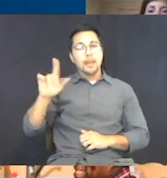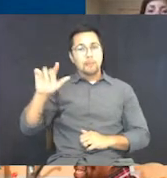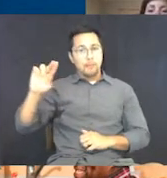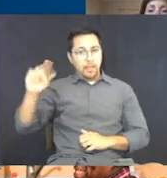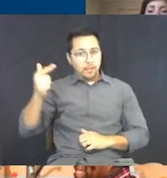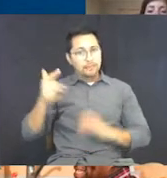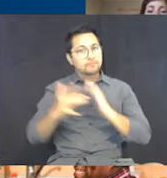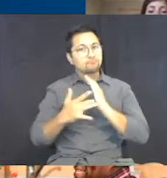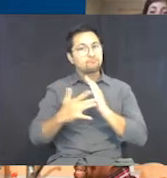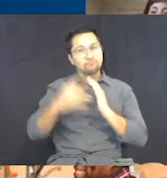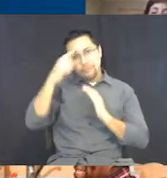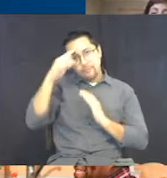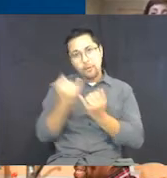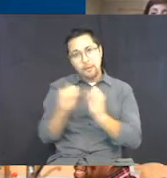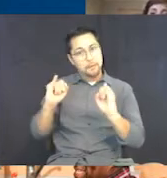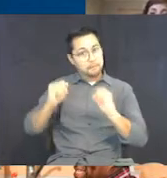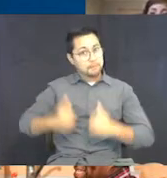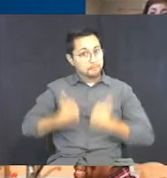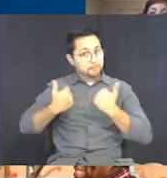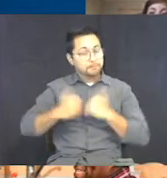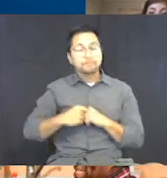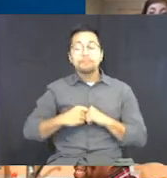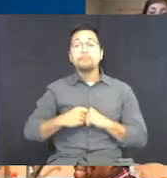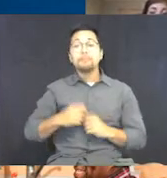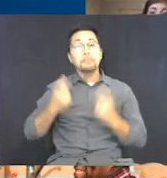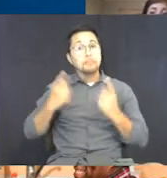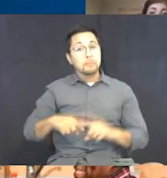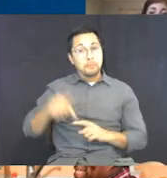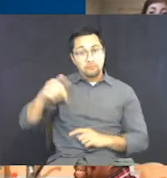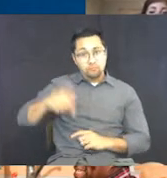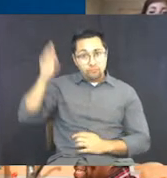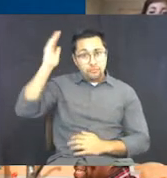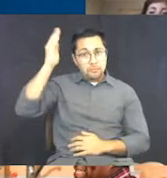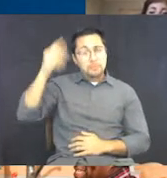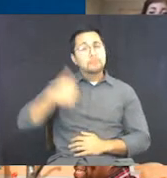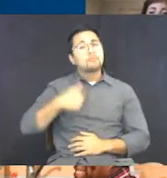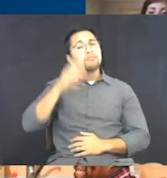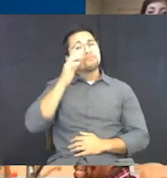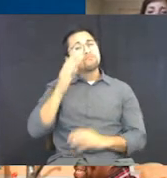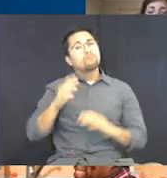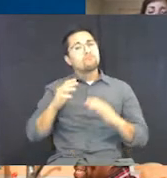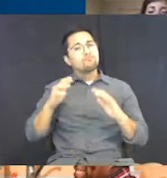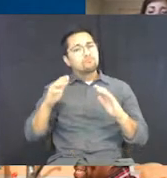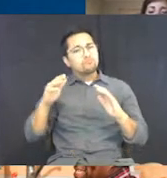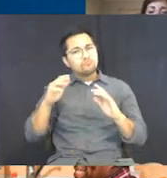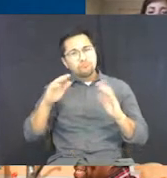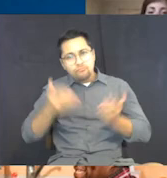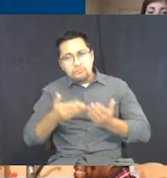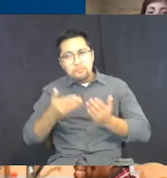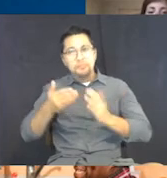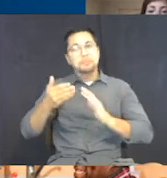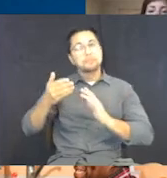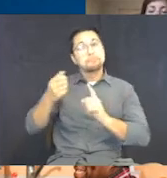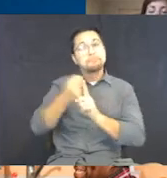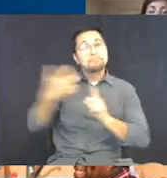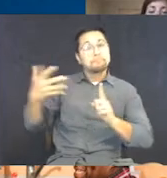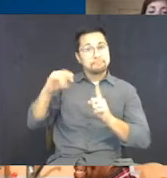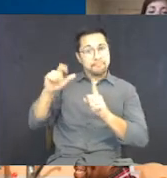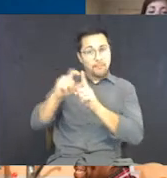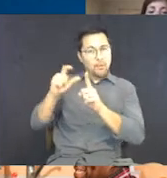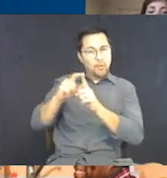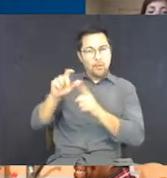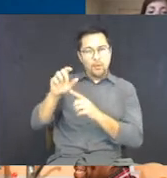Living. In this presentation, I will introduce and describe the term enabling technology and how